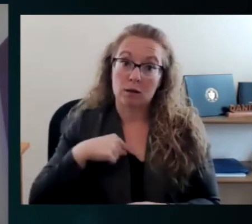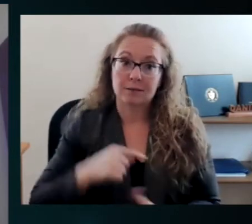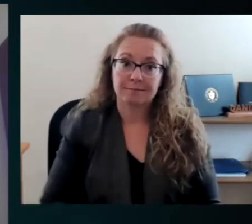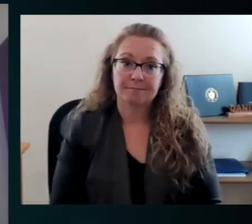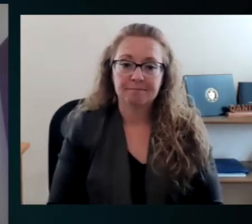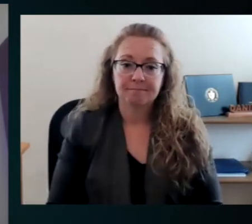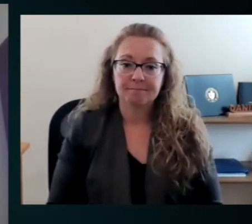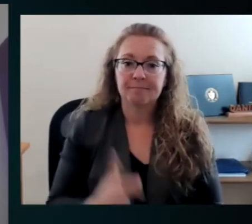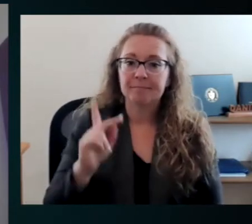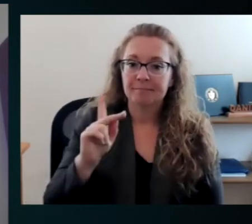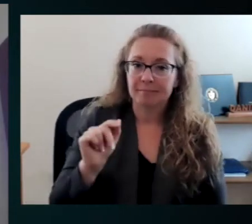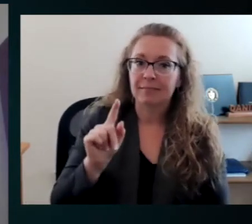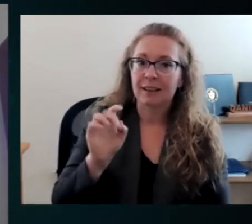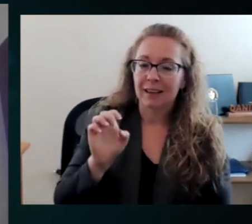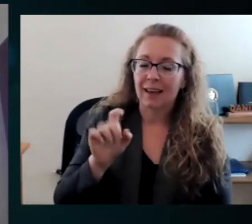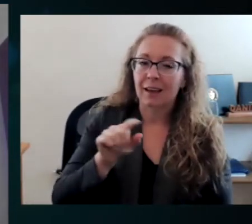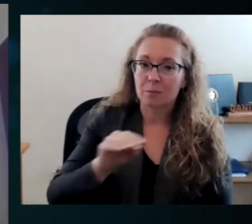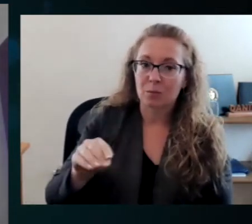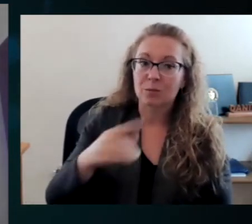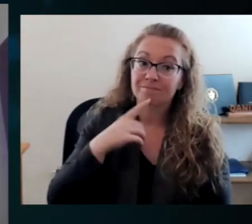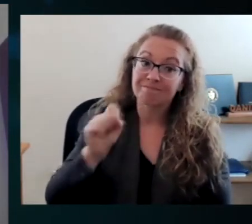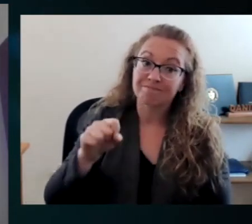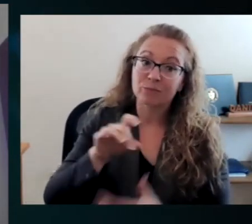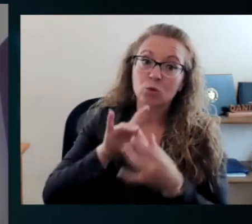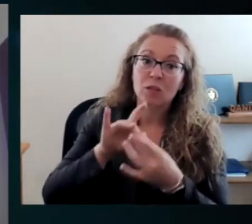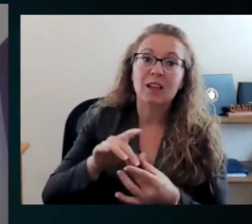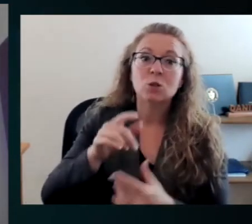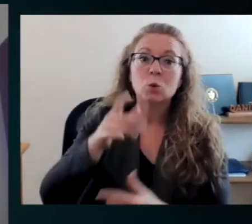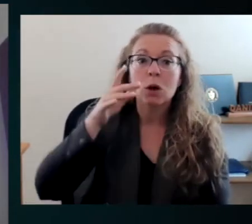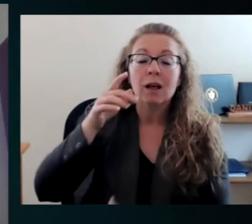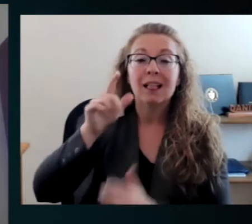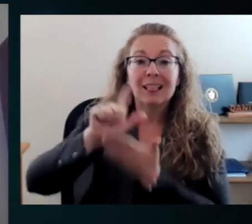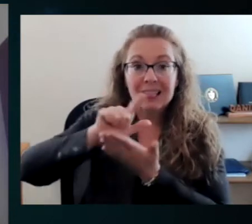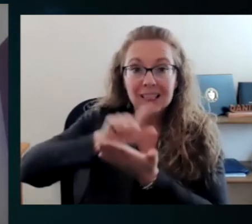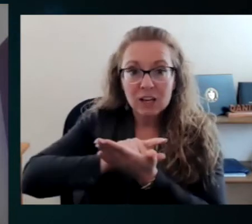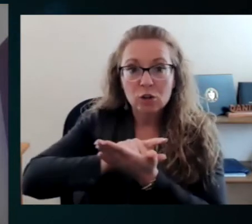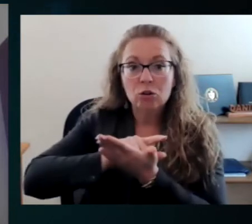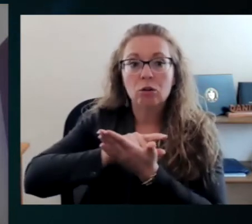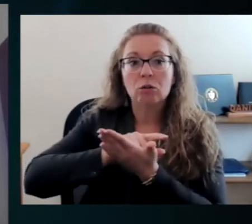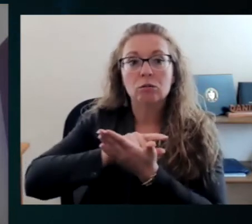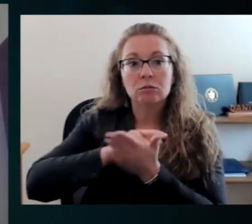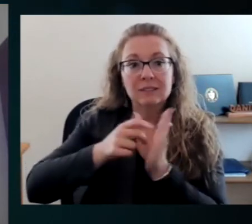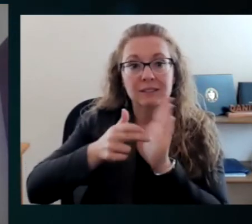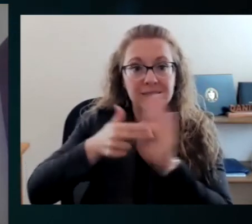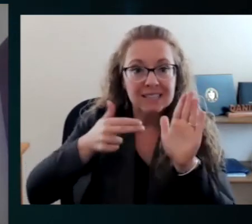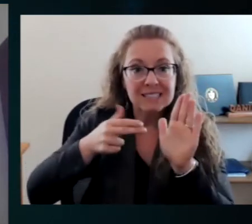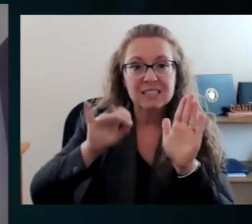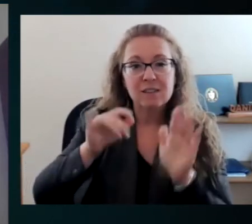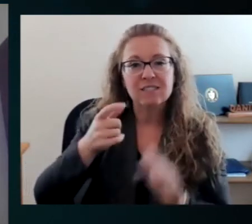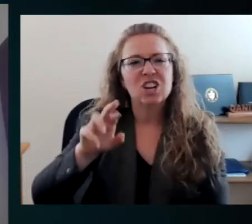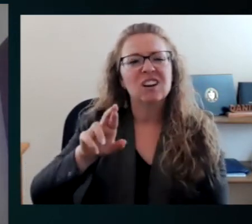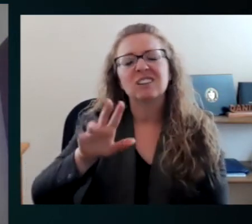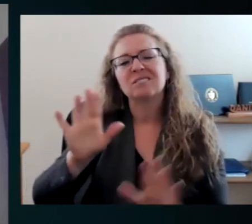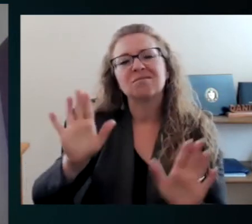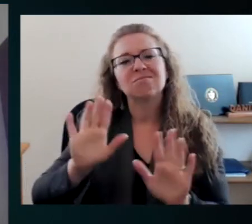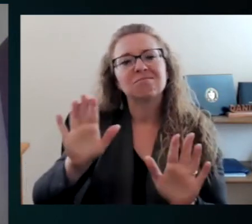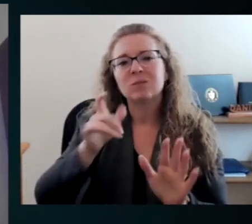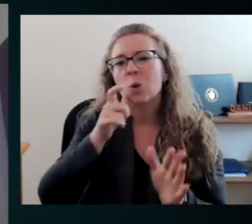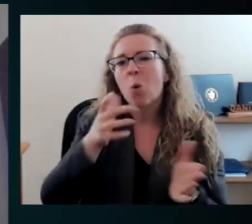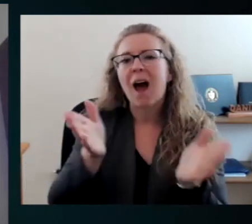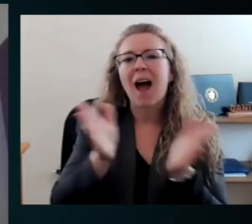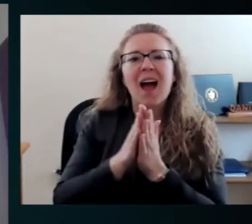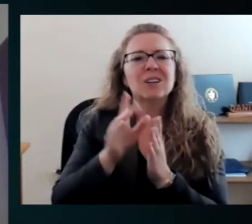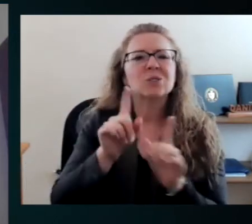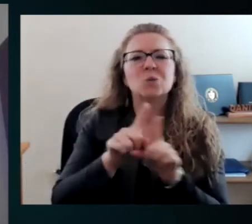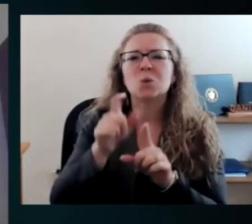has added, regarding collecting legal gender designation, humbly, please don't ask for or require someone to report their